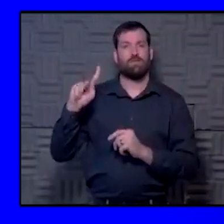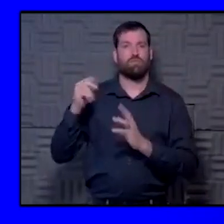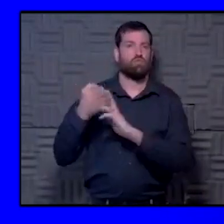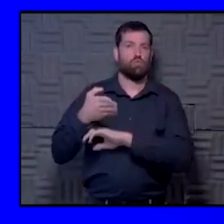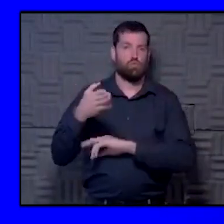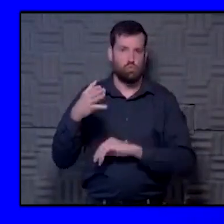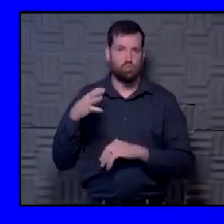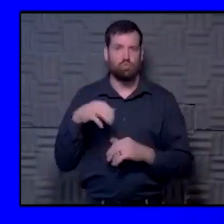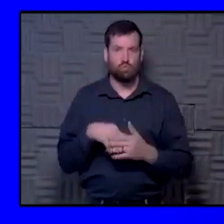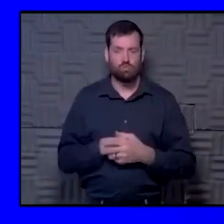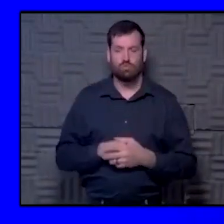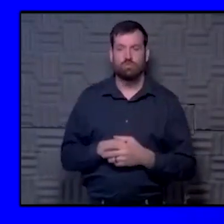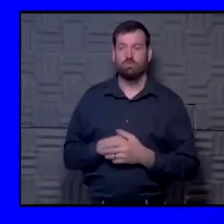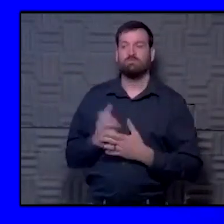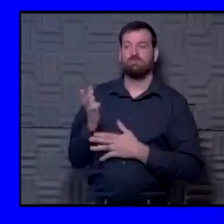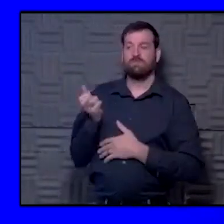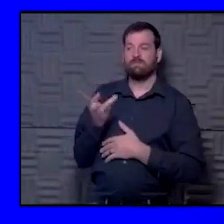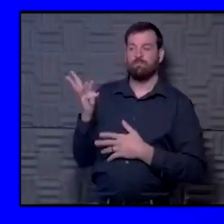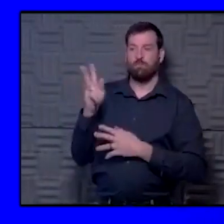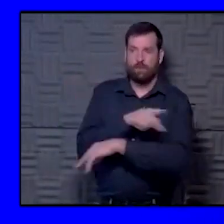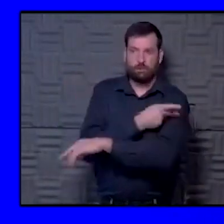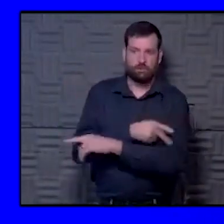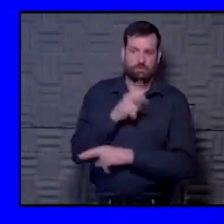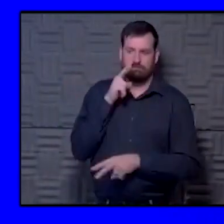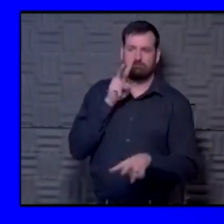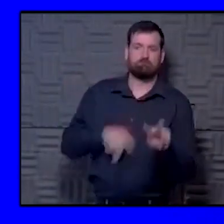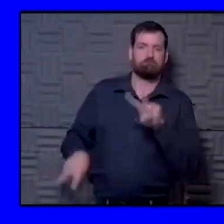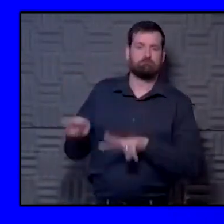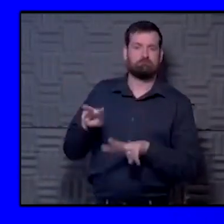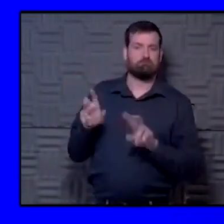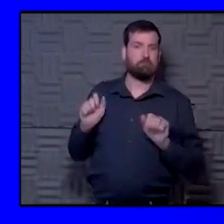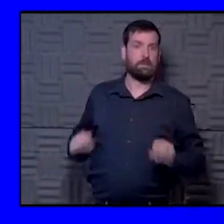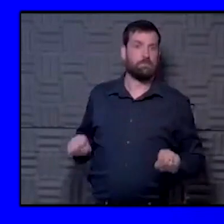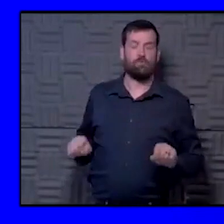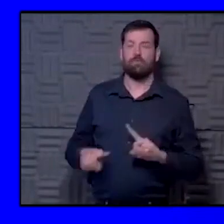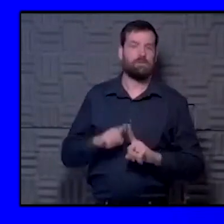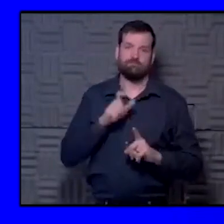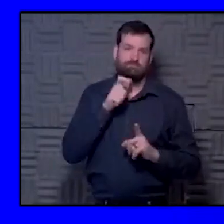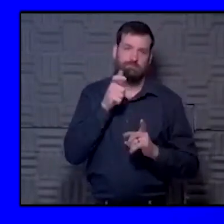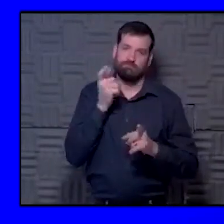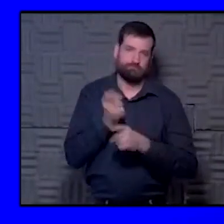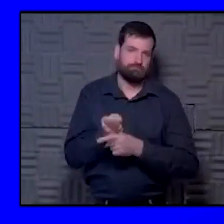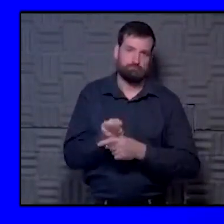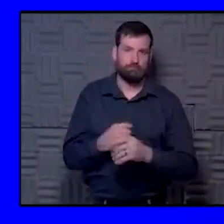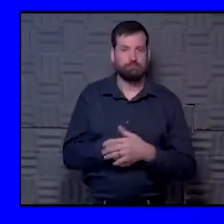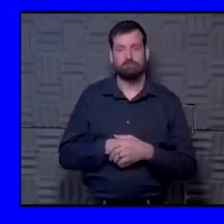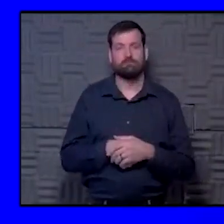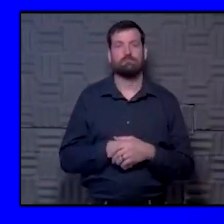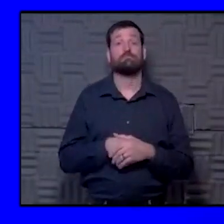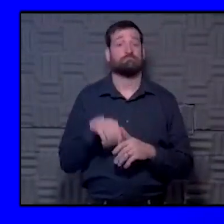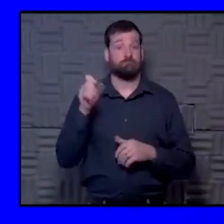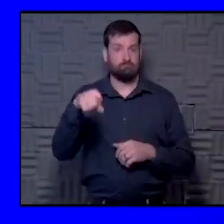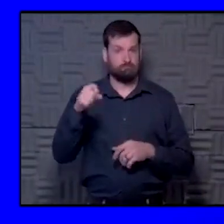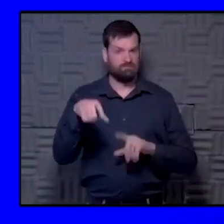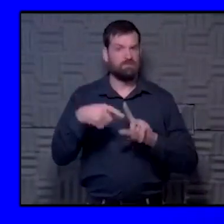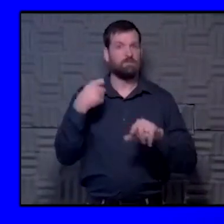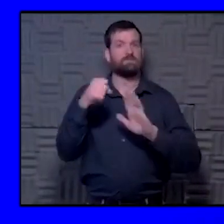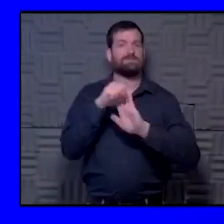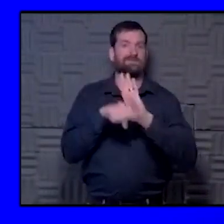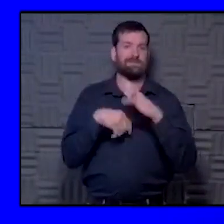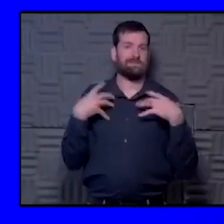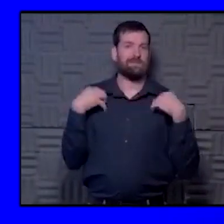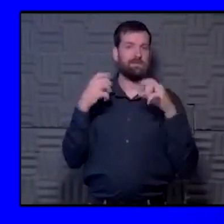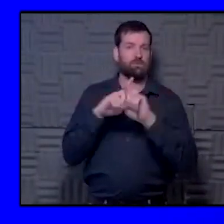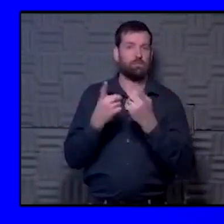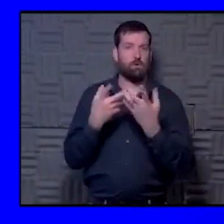who had initially we looked at for breakthrough, but they did not meet the criteria. So yes, that is something through the state health departments